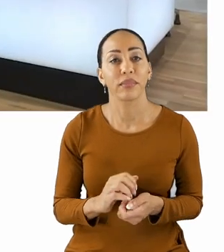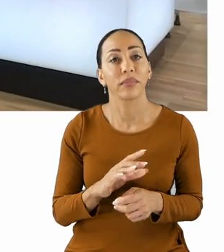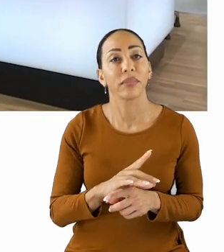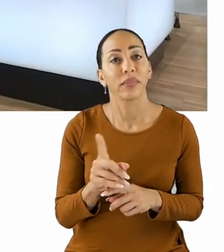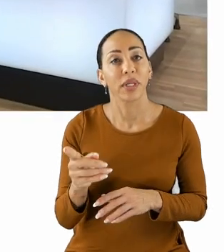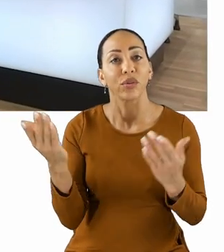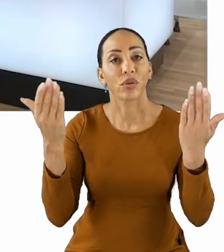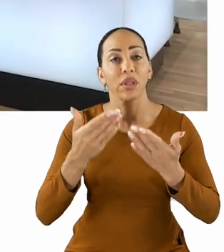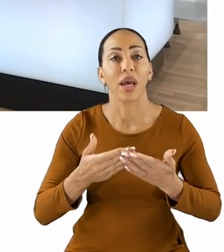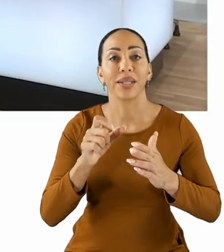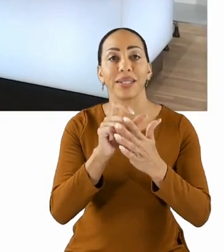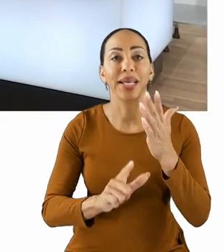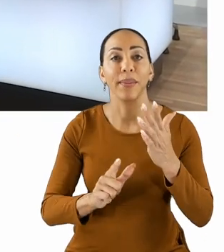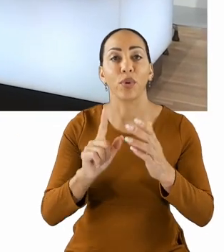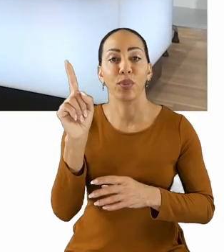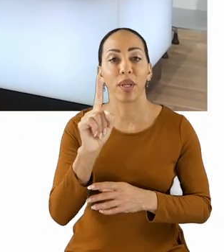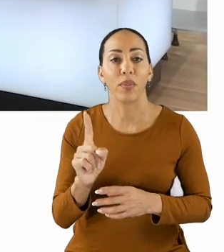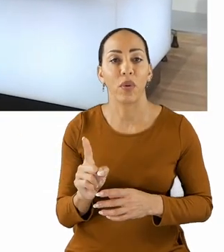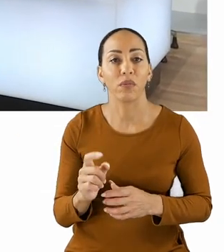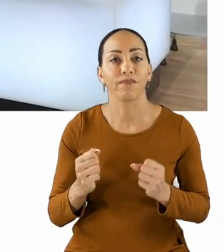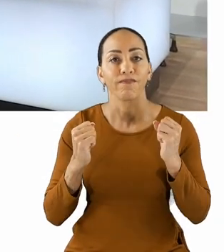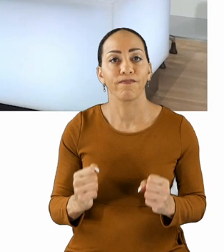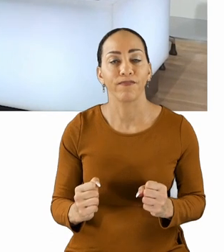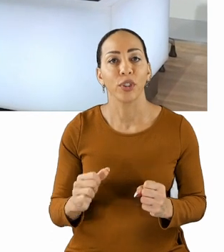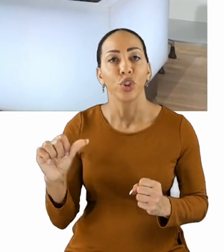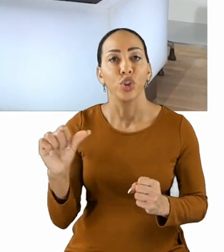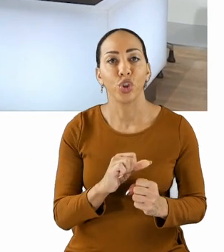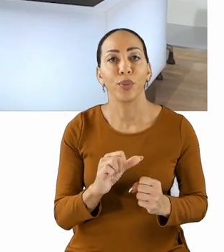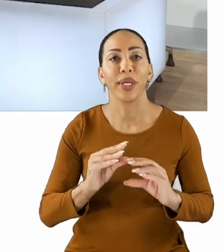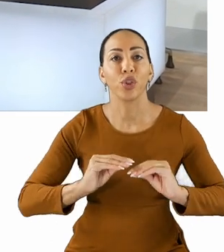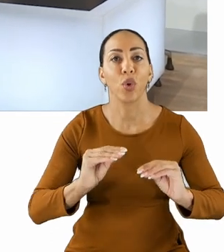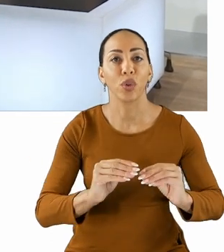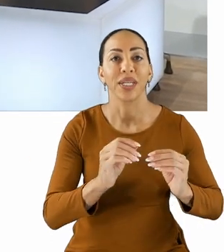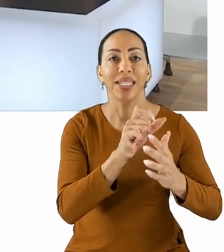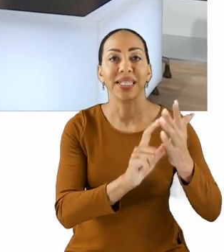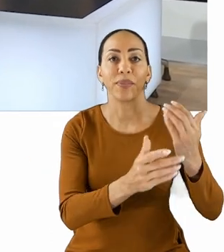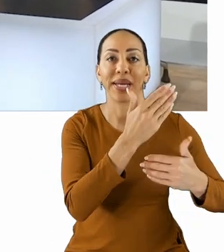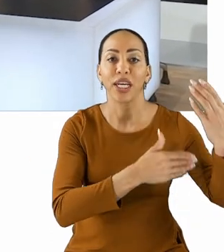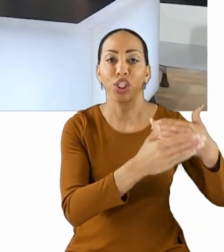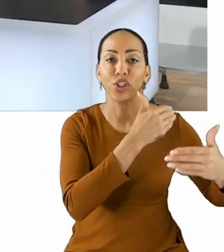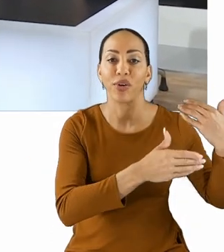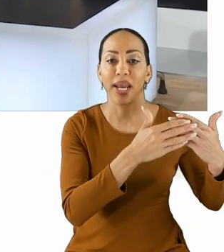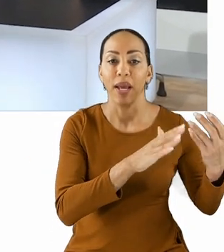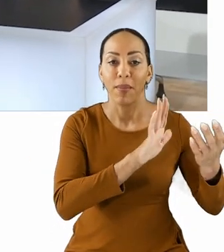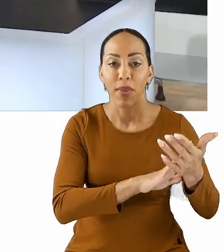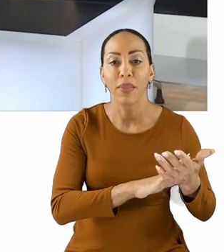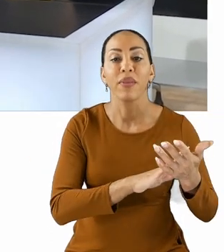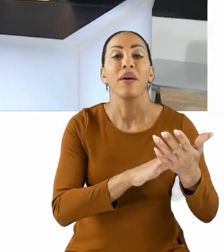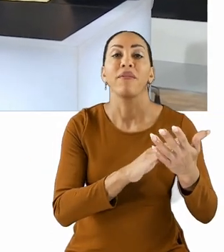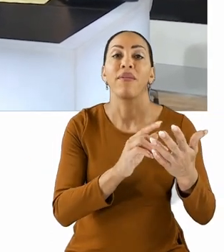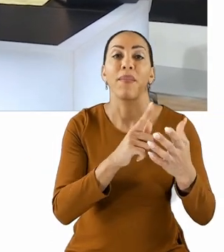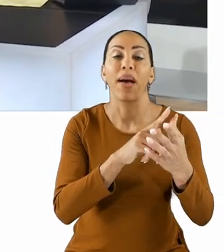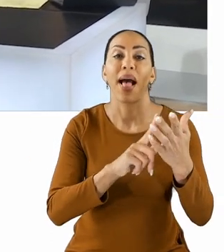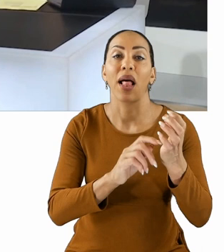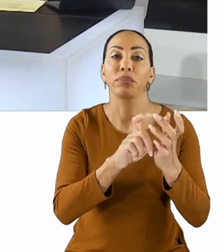Next tonight, disabled people across the country calling for Disability History Month to be taught more widely in schools. From Albert Einstein to Beethoven